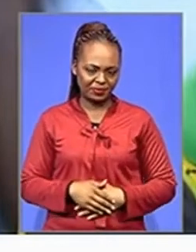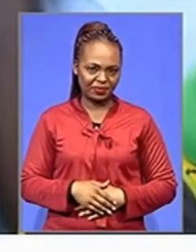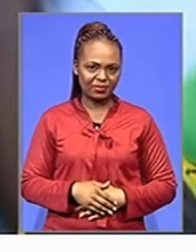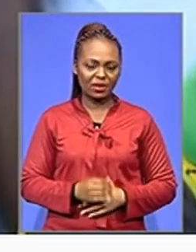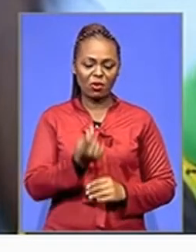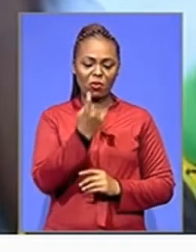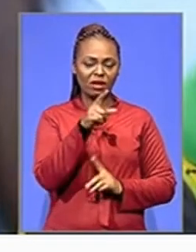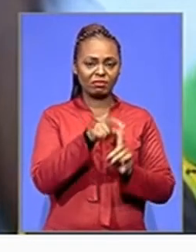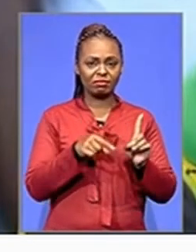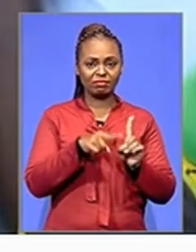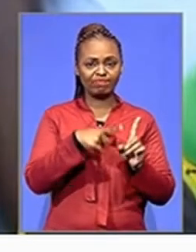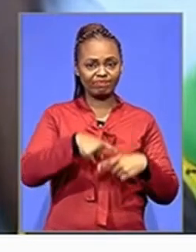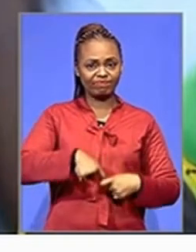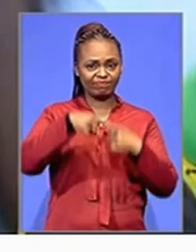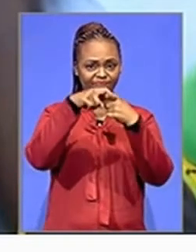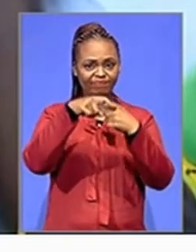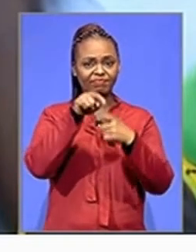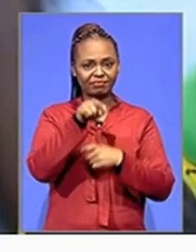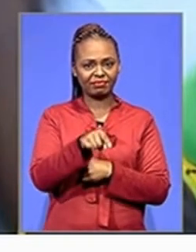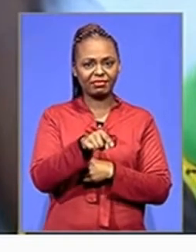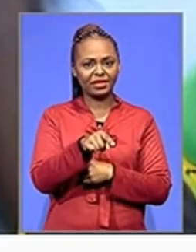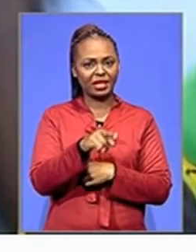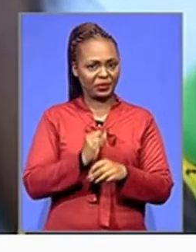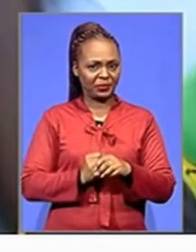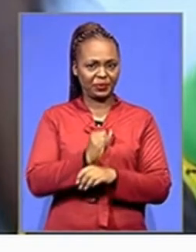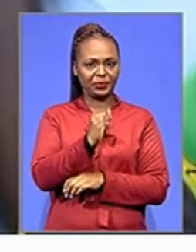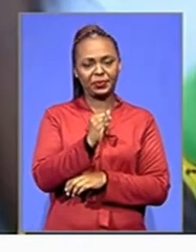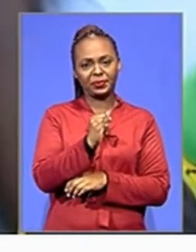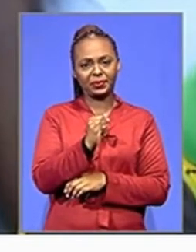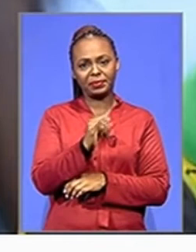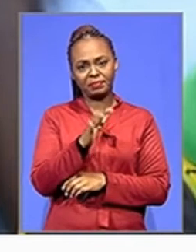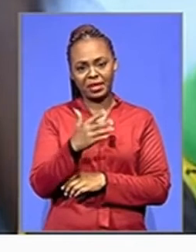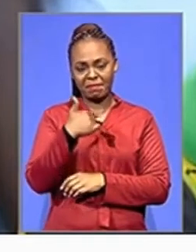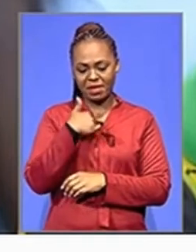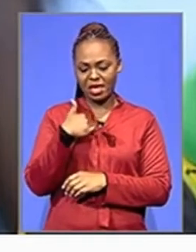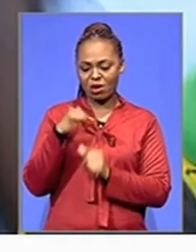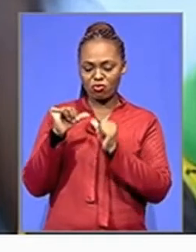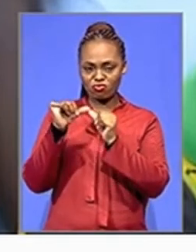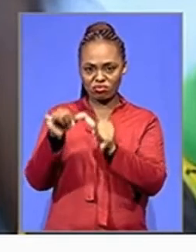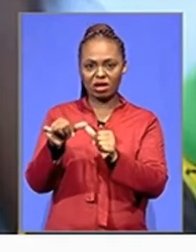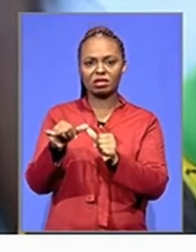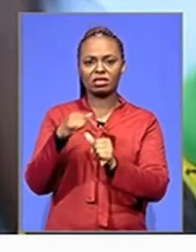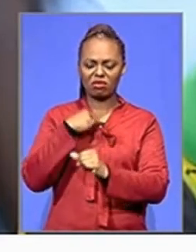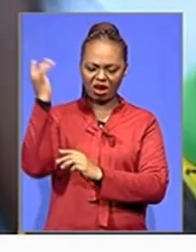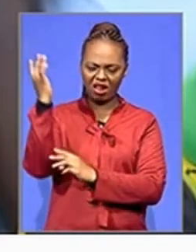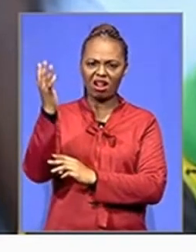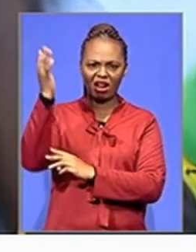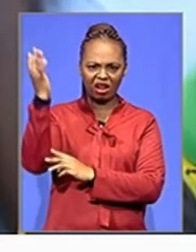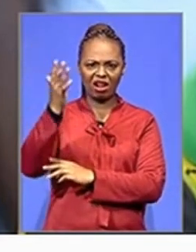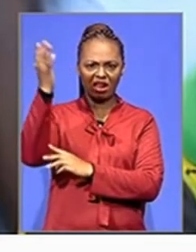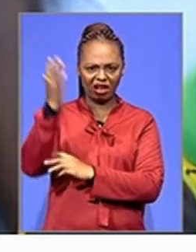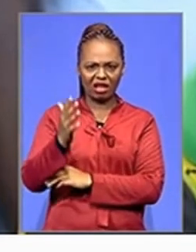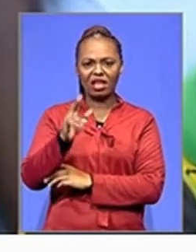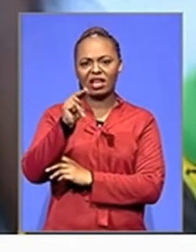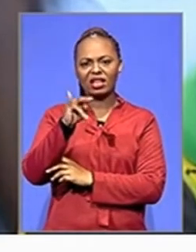suspension set aside as soon as possible. I will continue to speak out as Carl Niehaus,